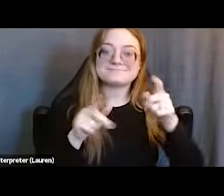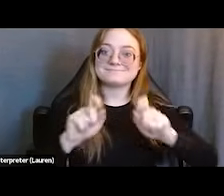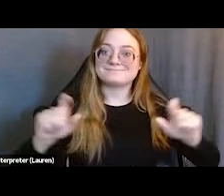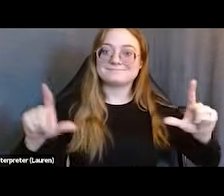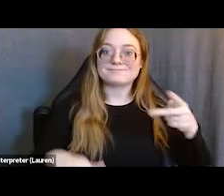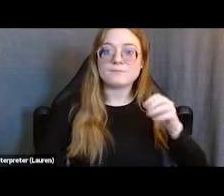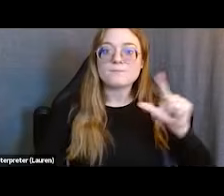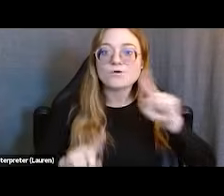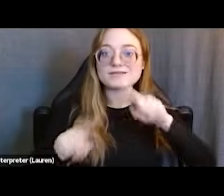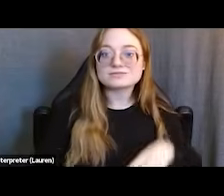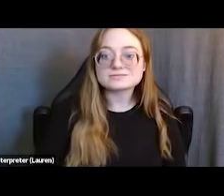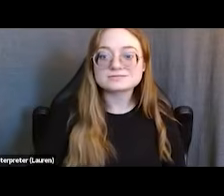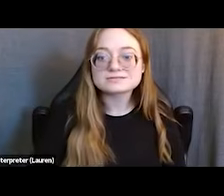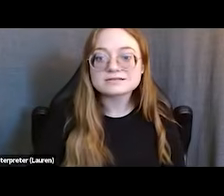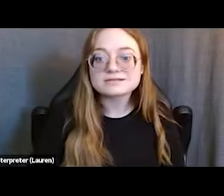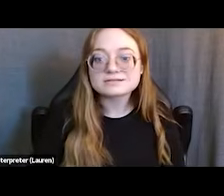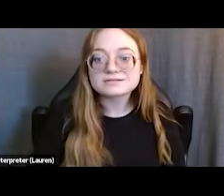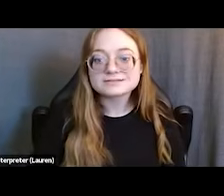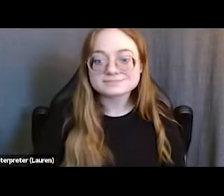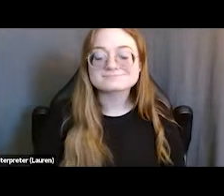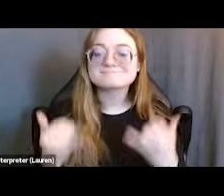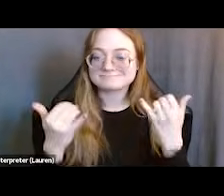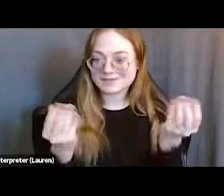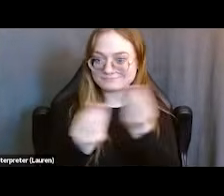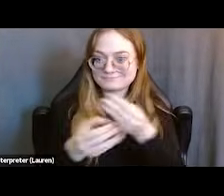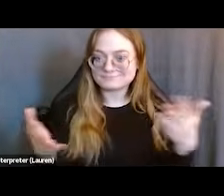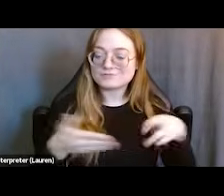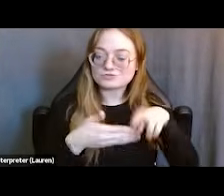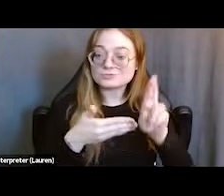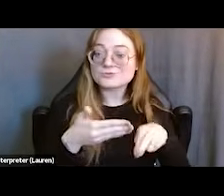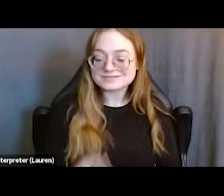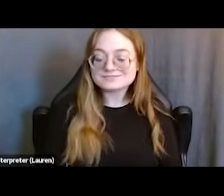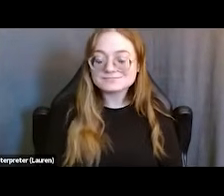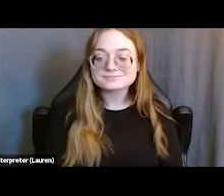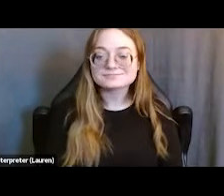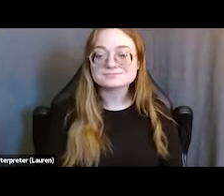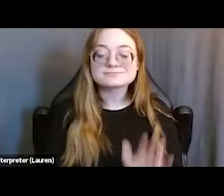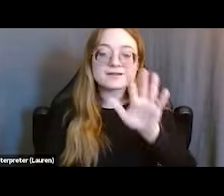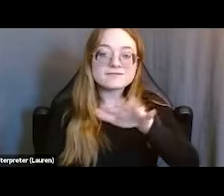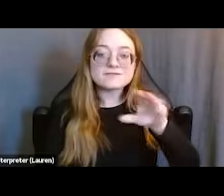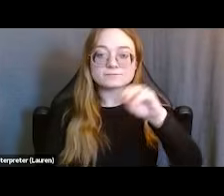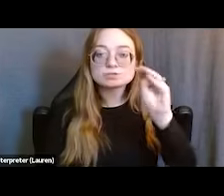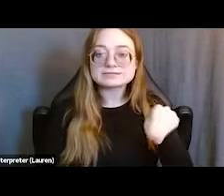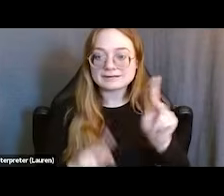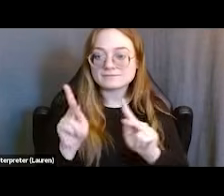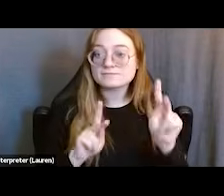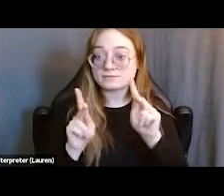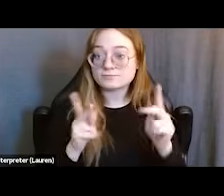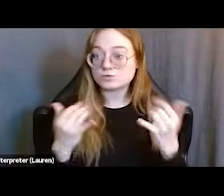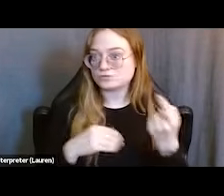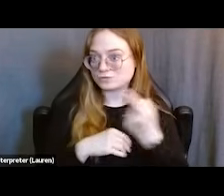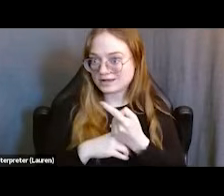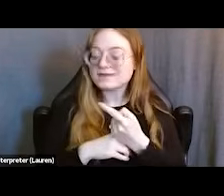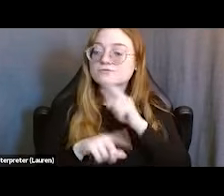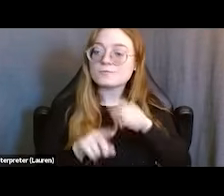Okay, I'm going to just briefly give you the results of the opening poll. About 55% of the people joining us today report that